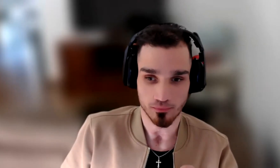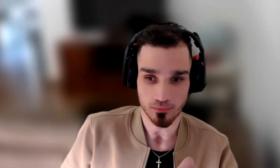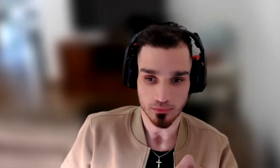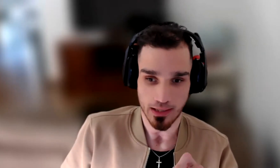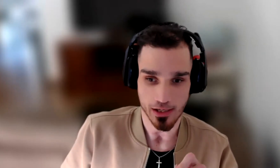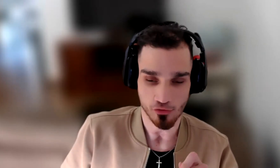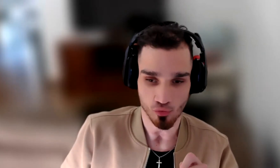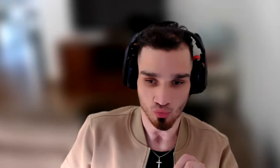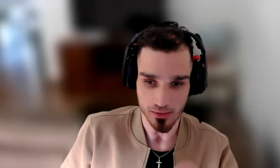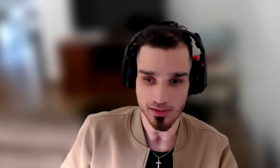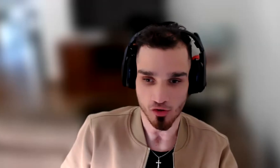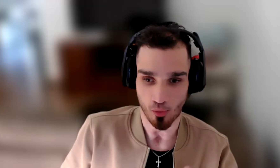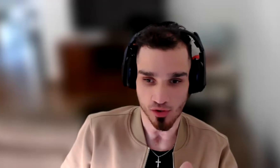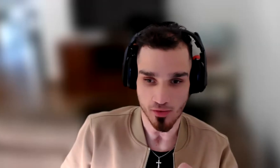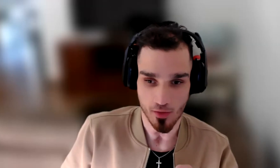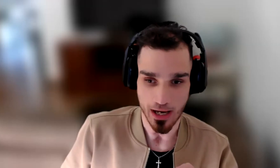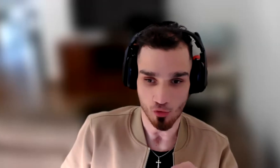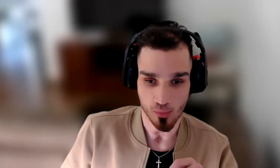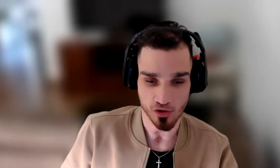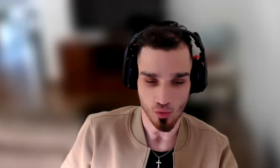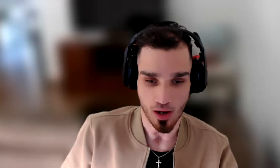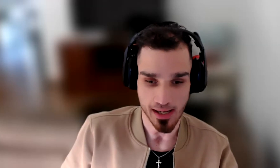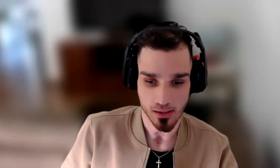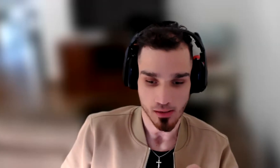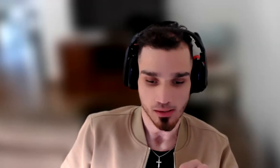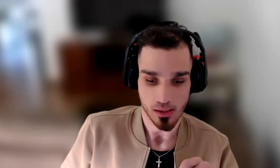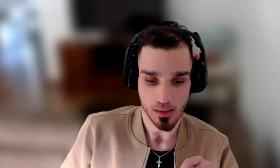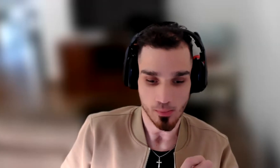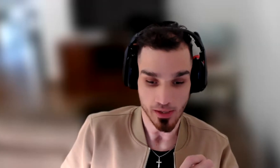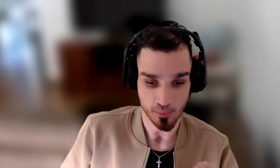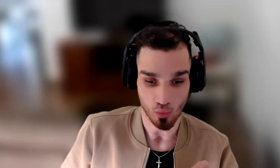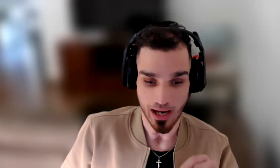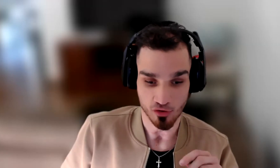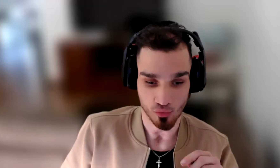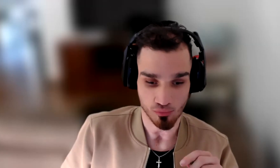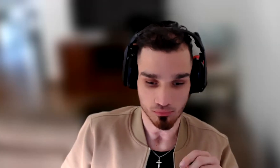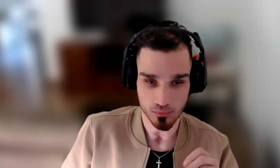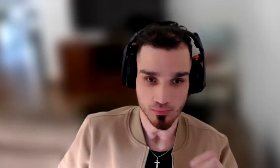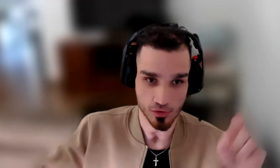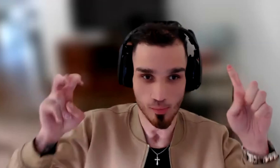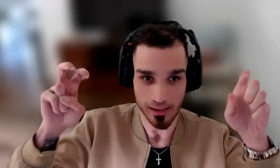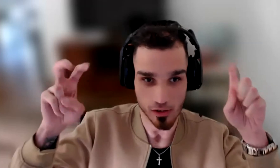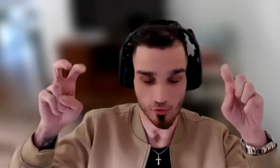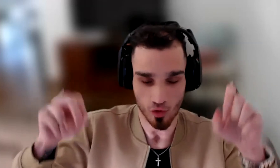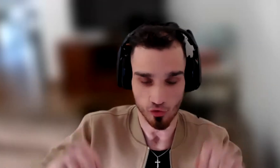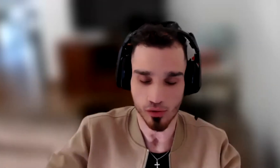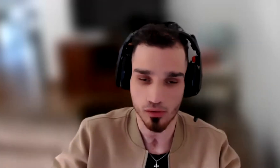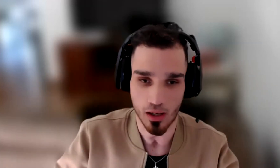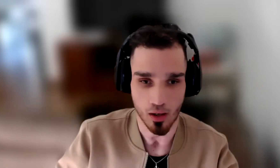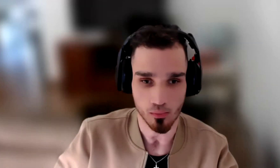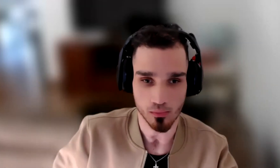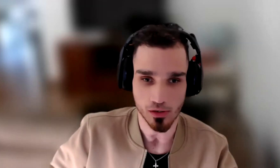it. And it's really disappointing that the LGBTQI people had to go back into the